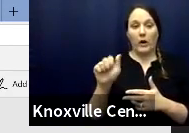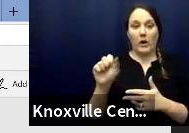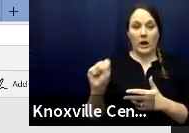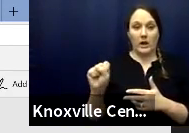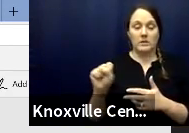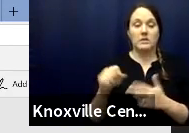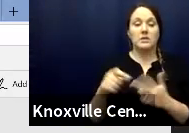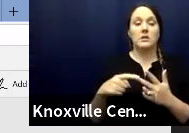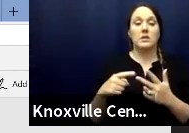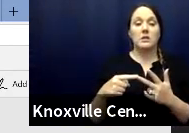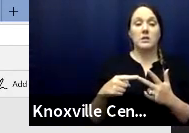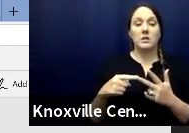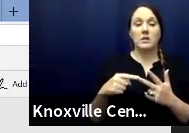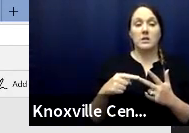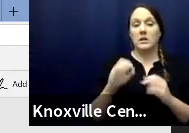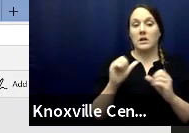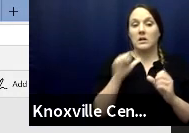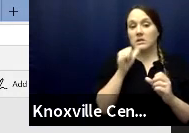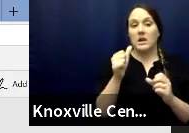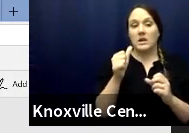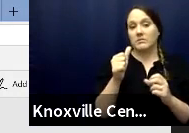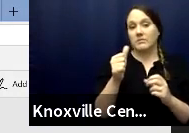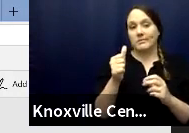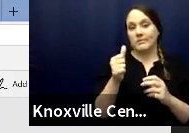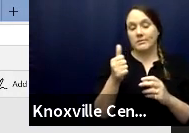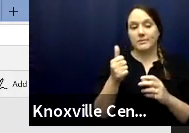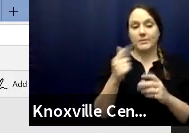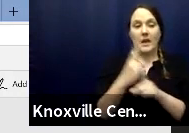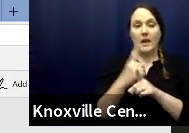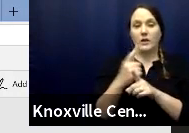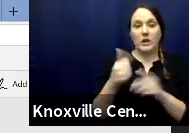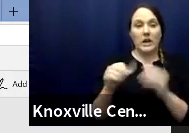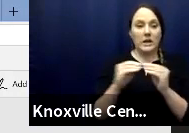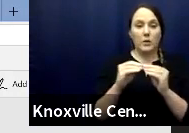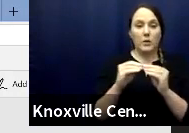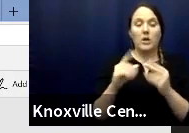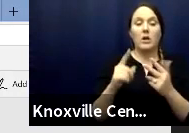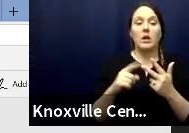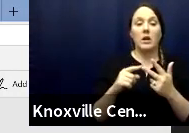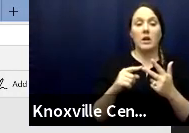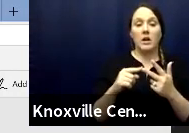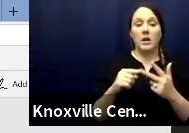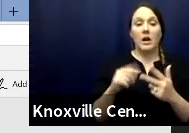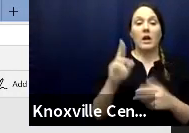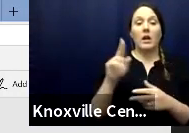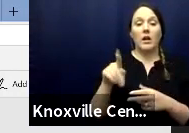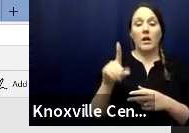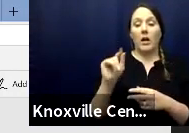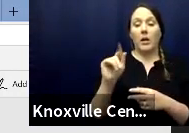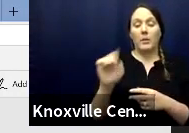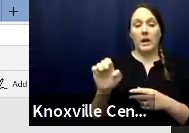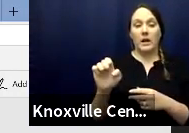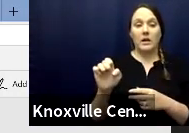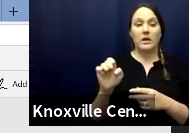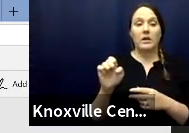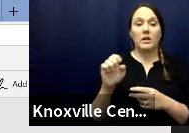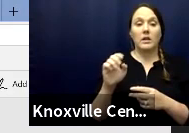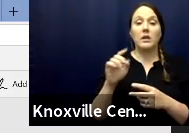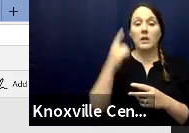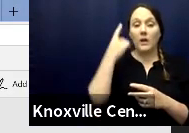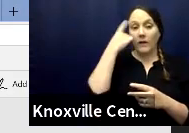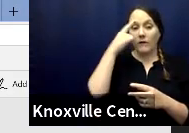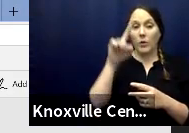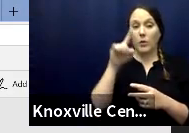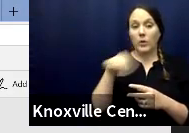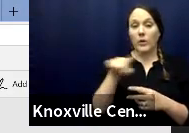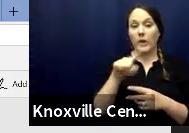That is just no longer accurate on the first page, and update the whereas is to be accurate based